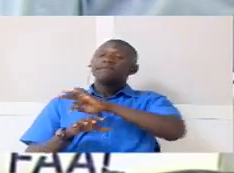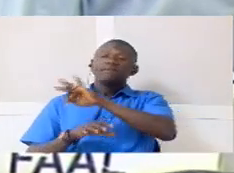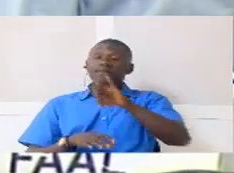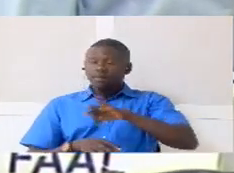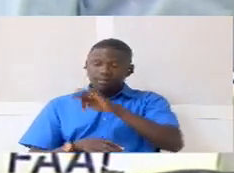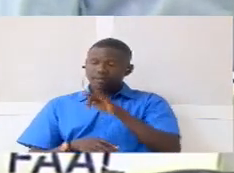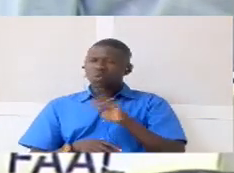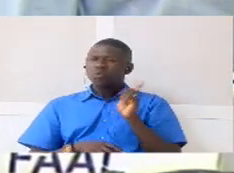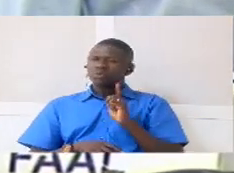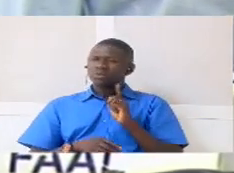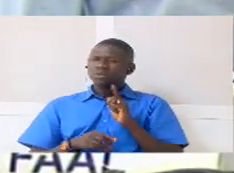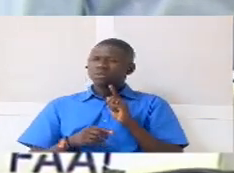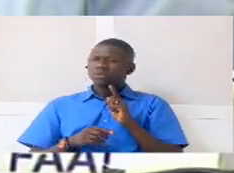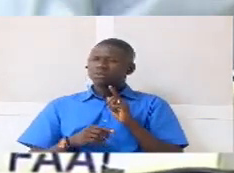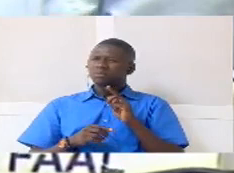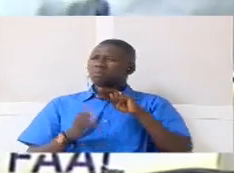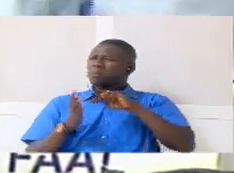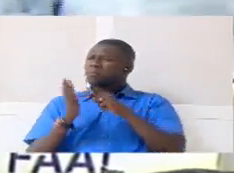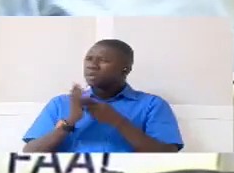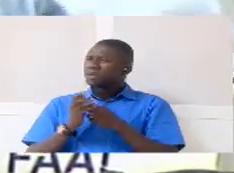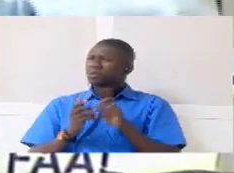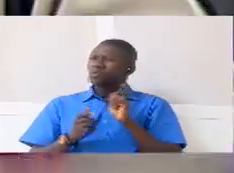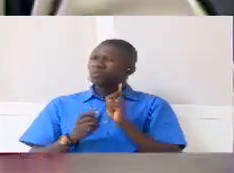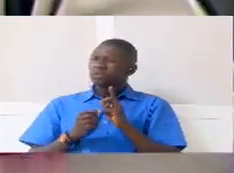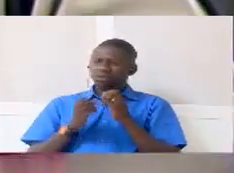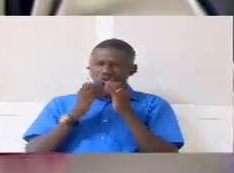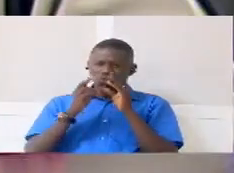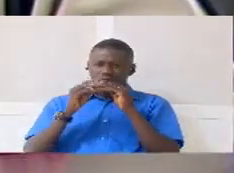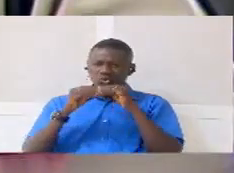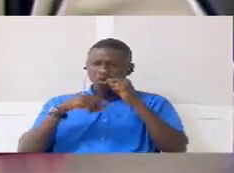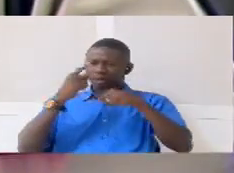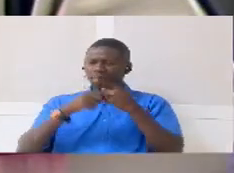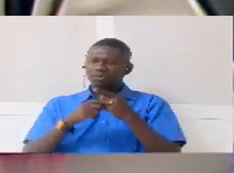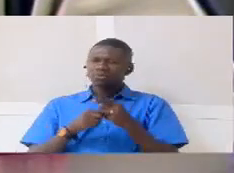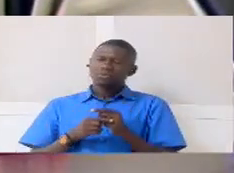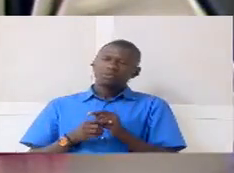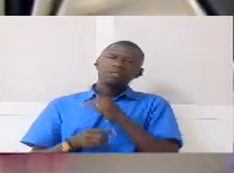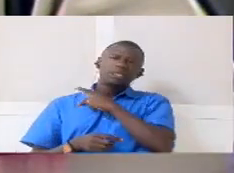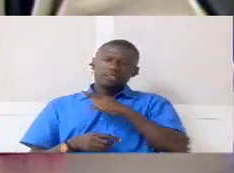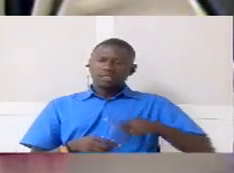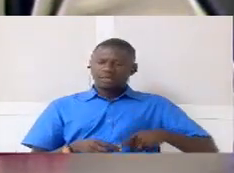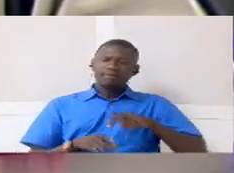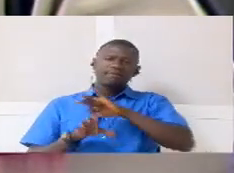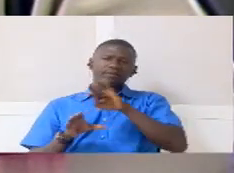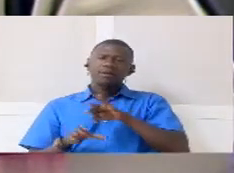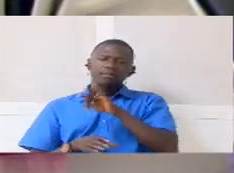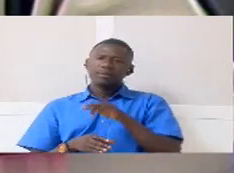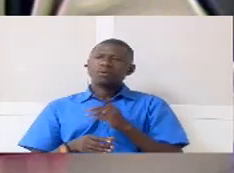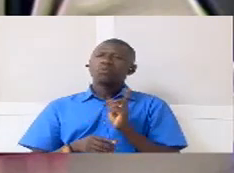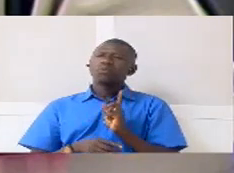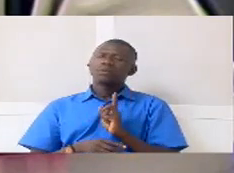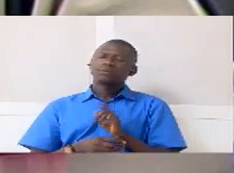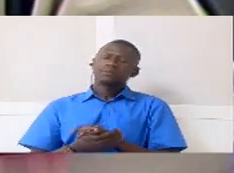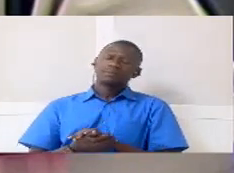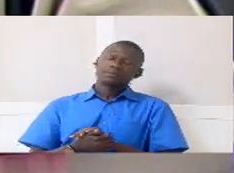he suggested that? Na tekalo akafoko atebota o lasilo le kono royal family lasilo ala kumo koto